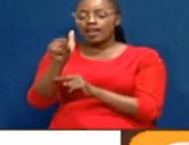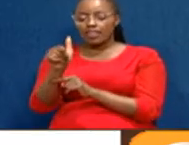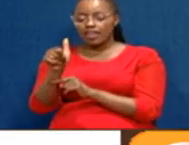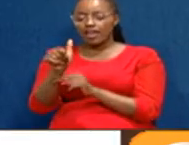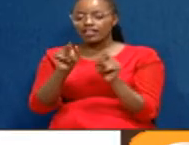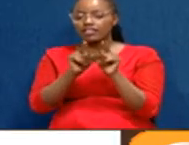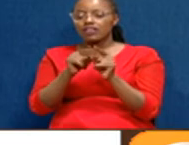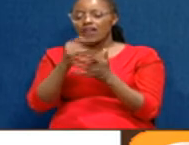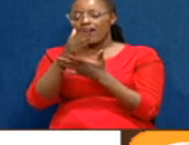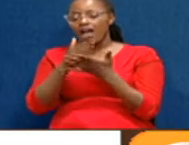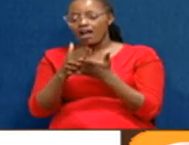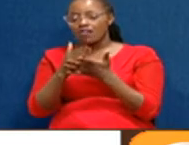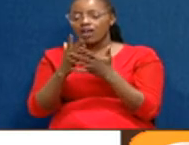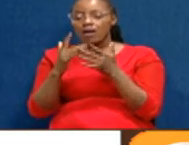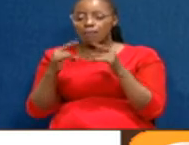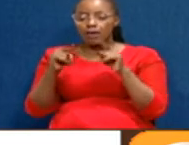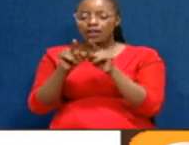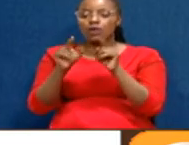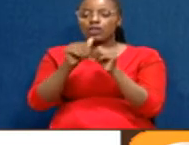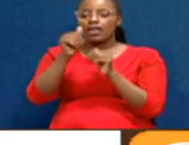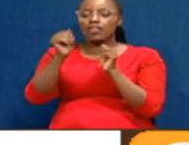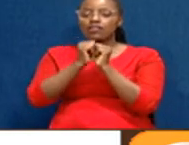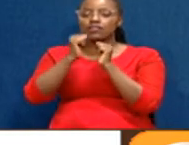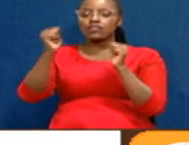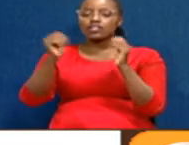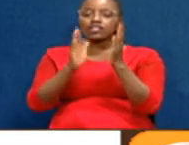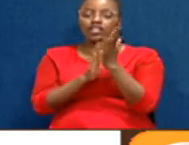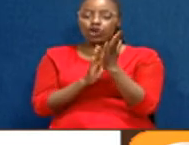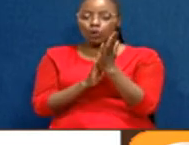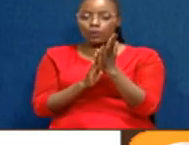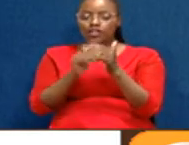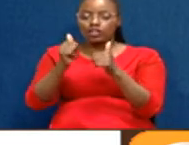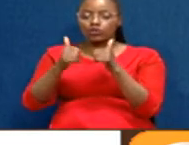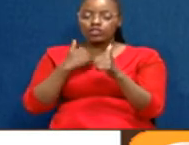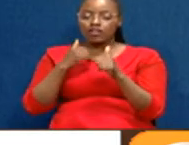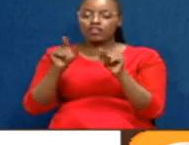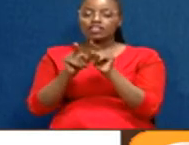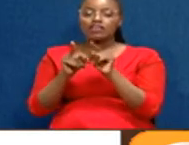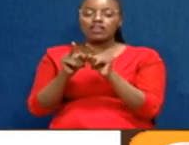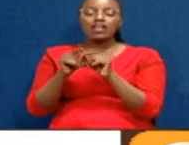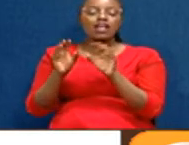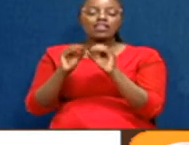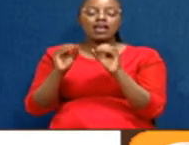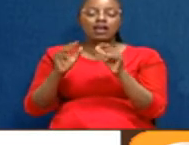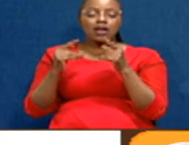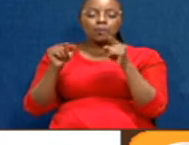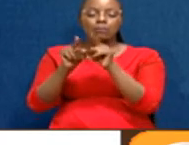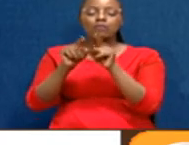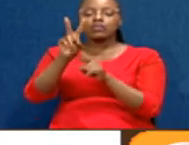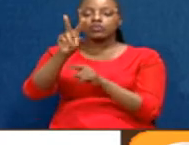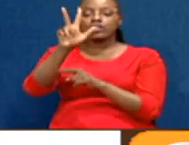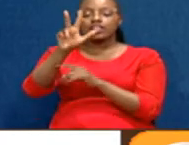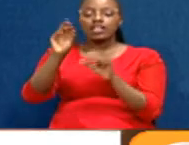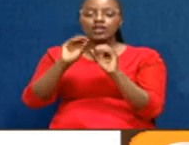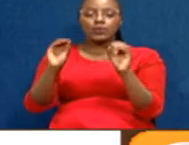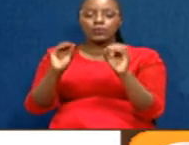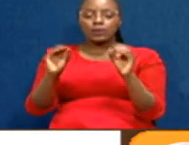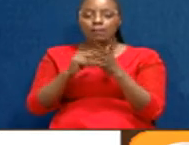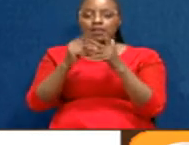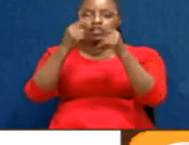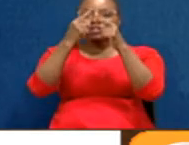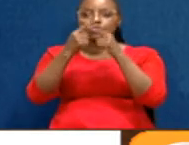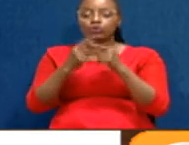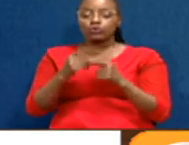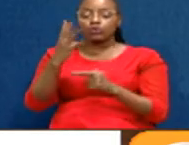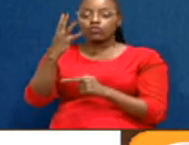one, and partially compliant with 15 of the recommendations, and non-compliant with 23 of them. So giving a